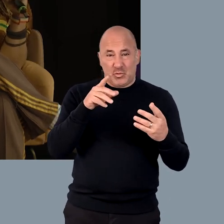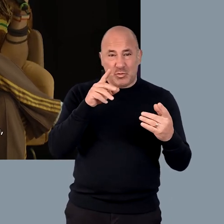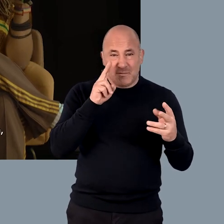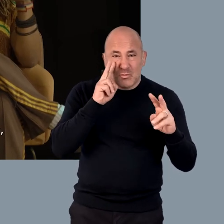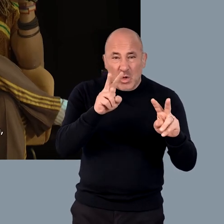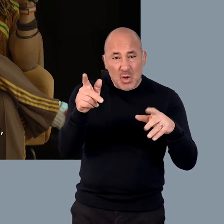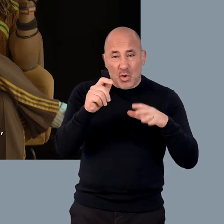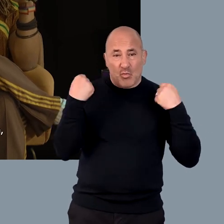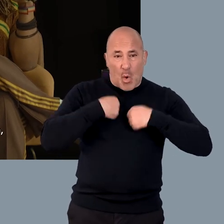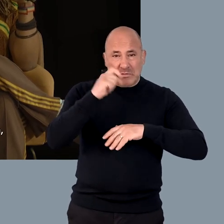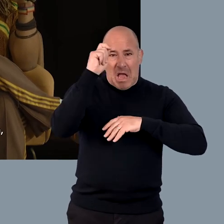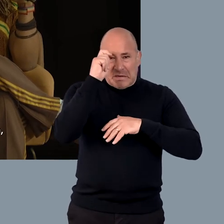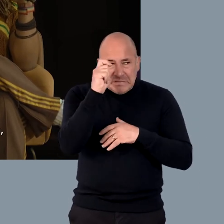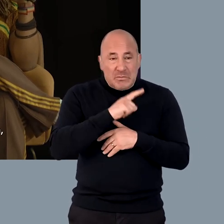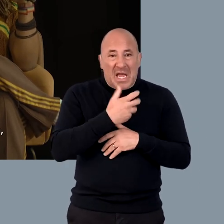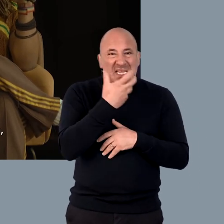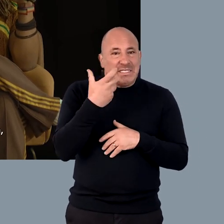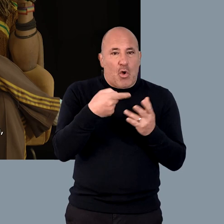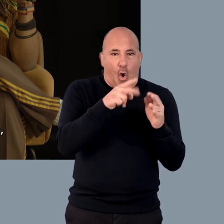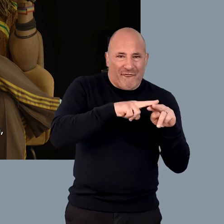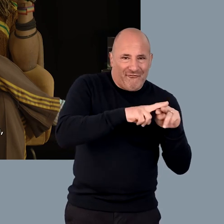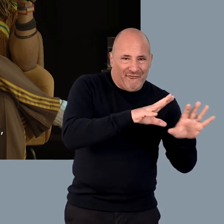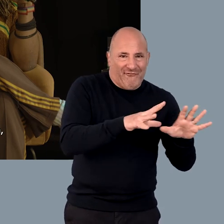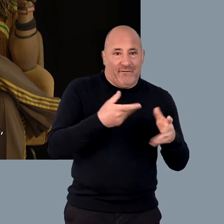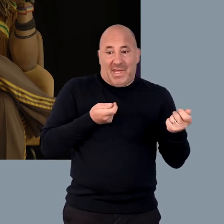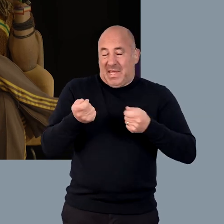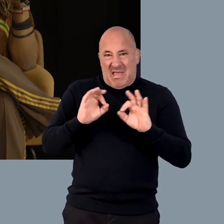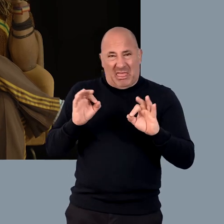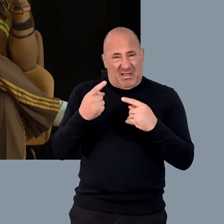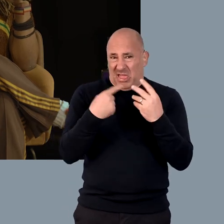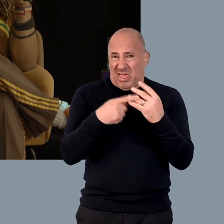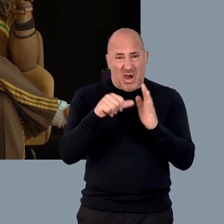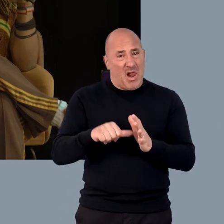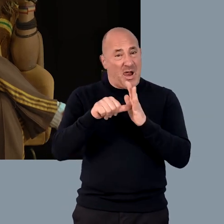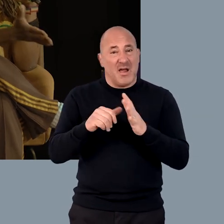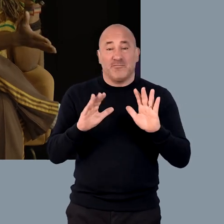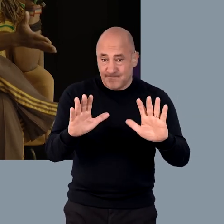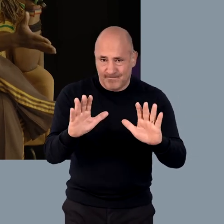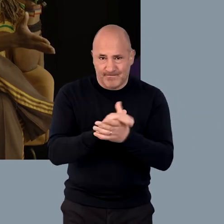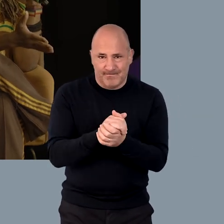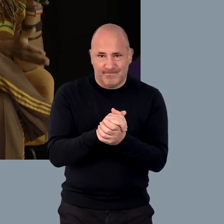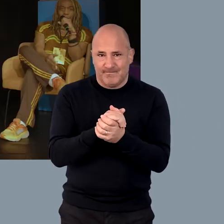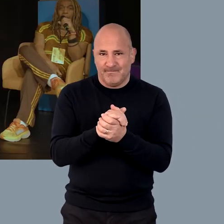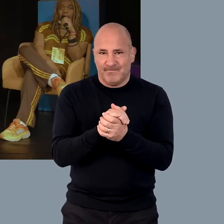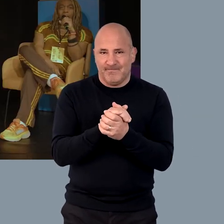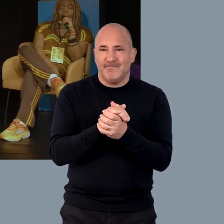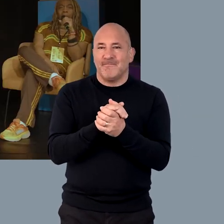coats and hats because they can't turn the heating on so they can't host anybody There's a lot going on that said